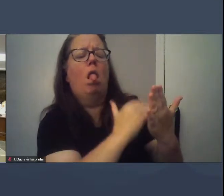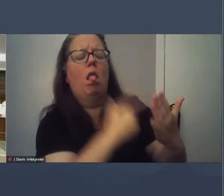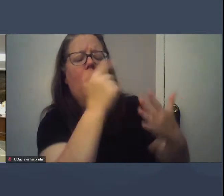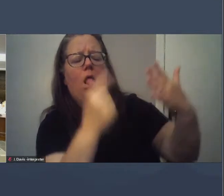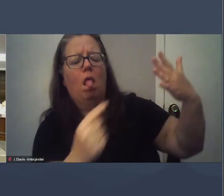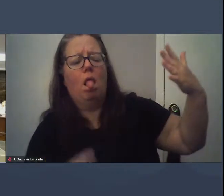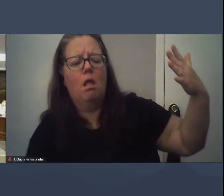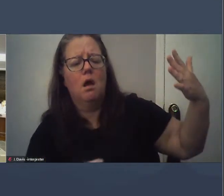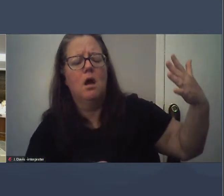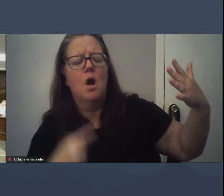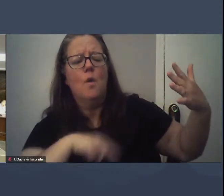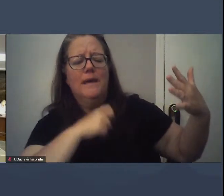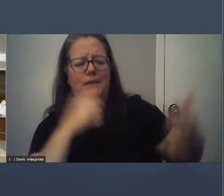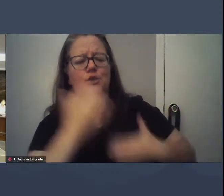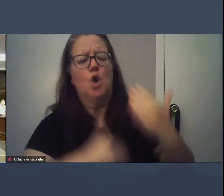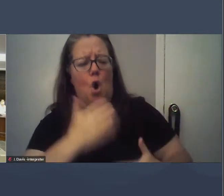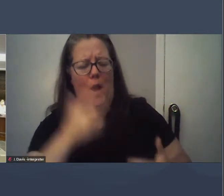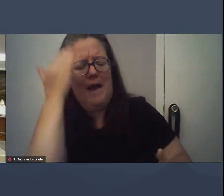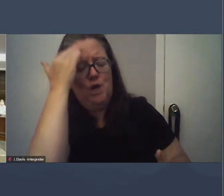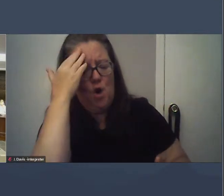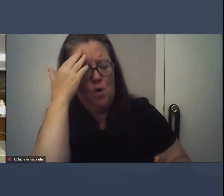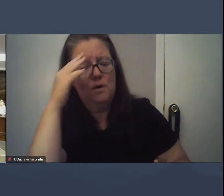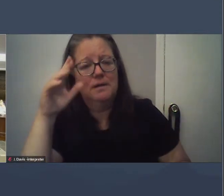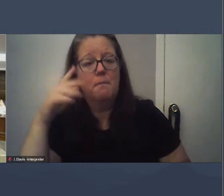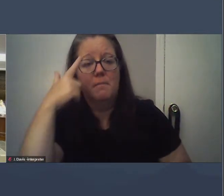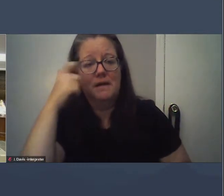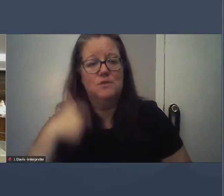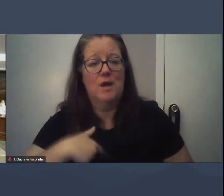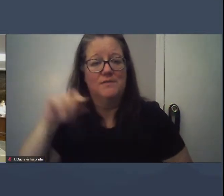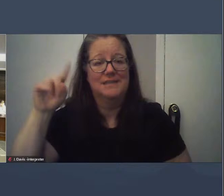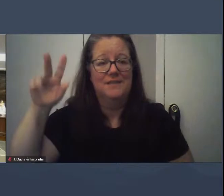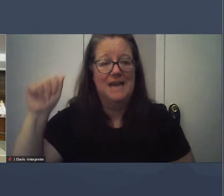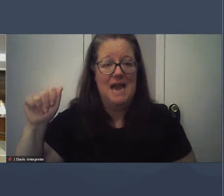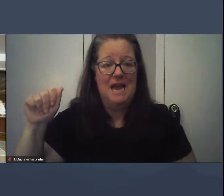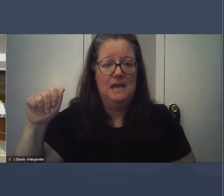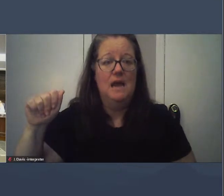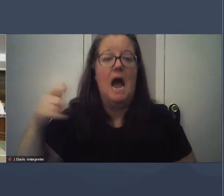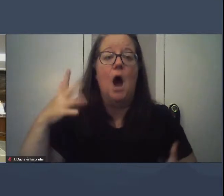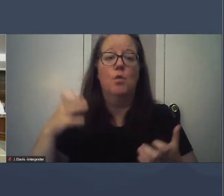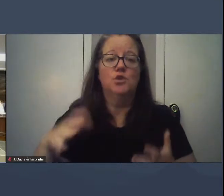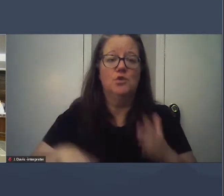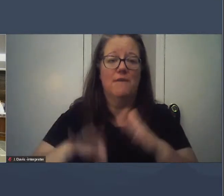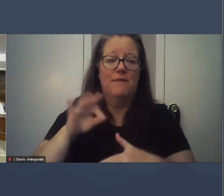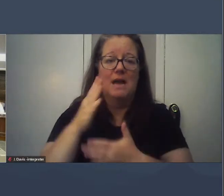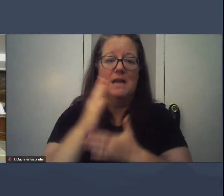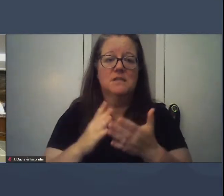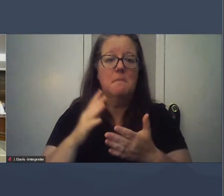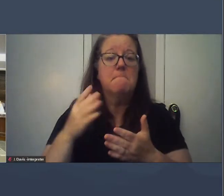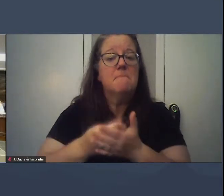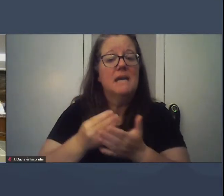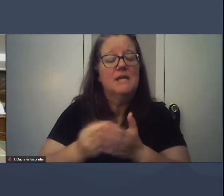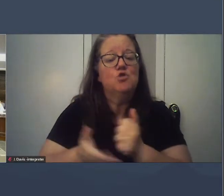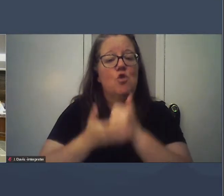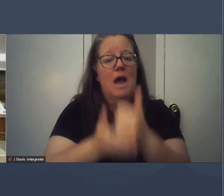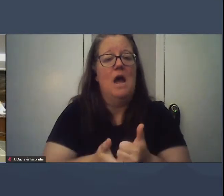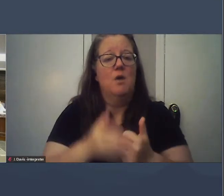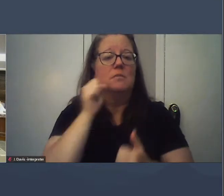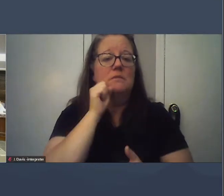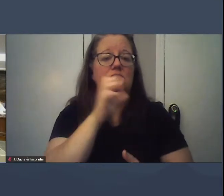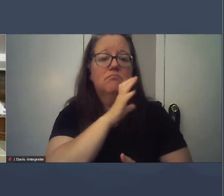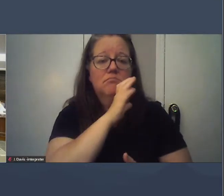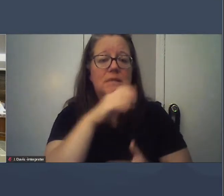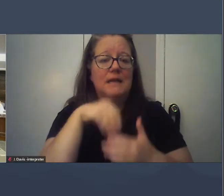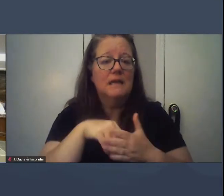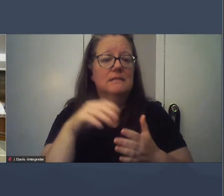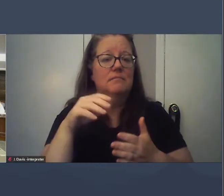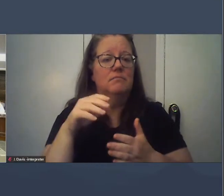know we got to move on. We'll I send have TVA here. I want y'all to find some money to help some of these elderly people that's in the city of Memphis to do